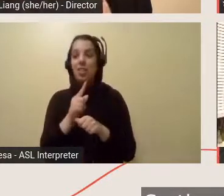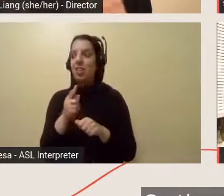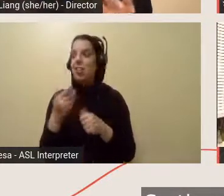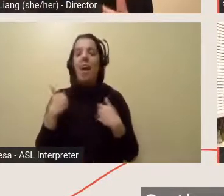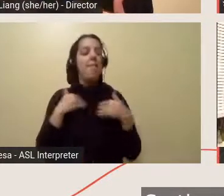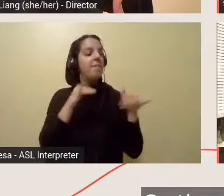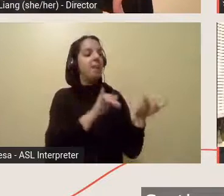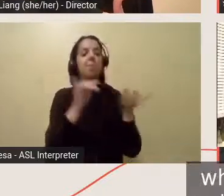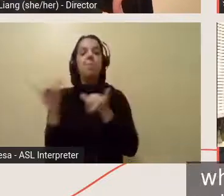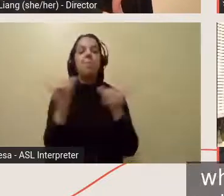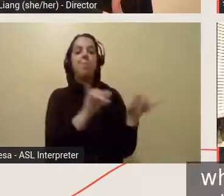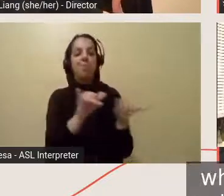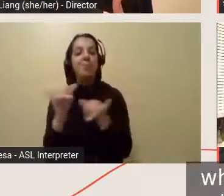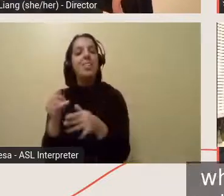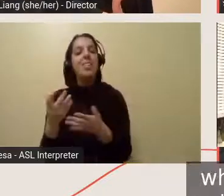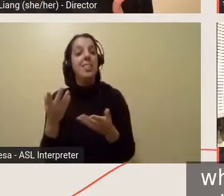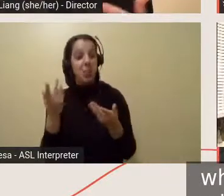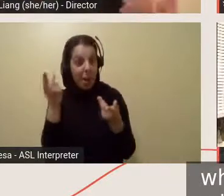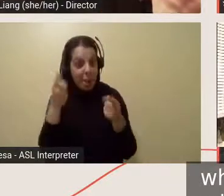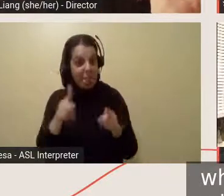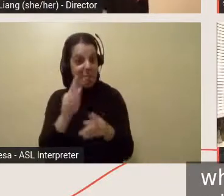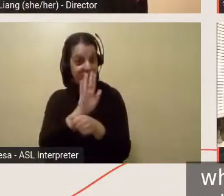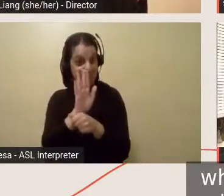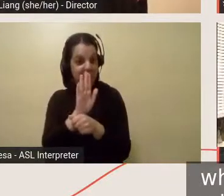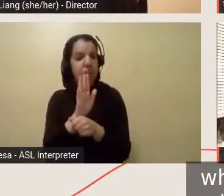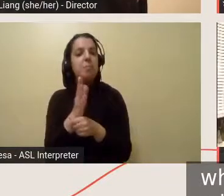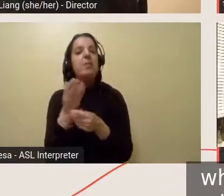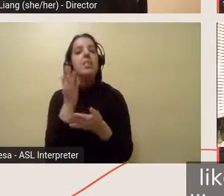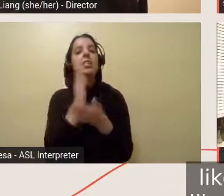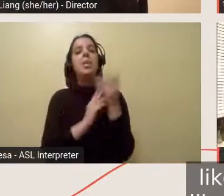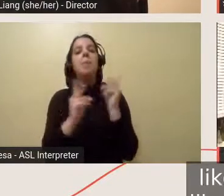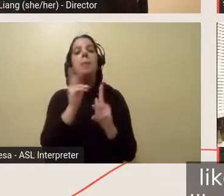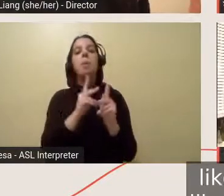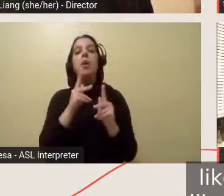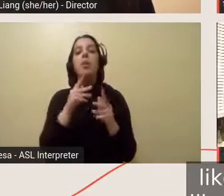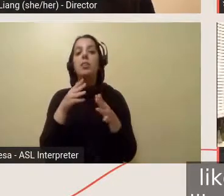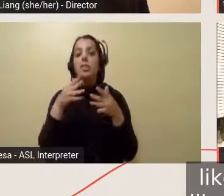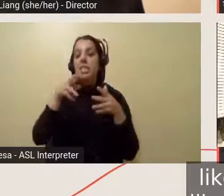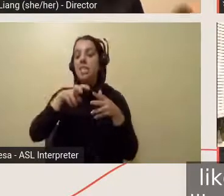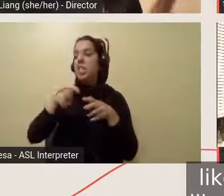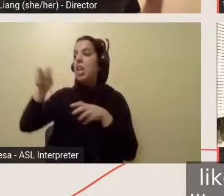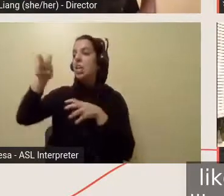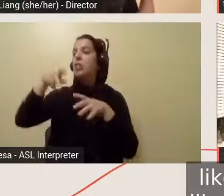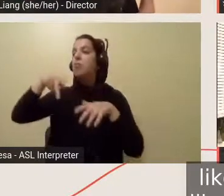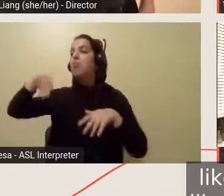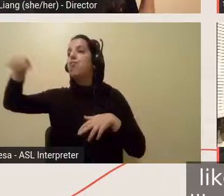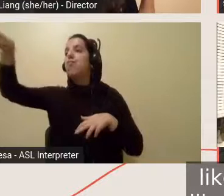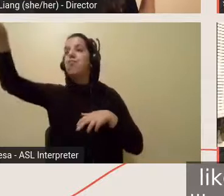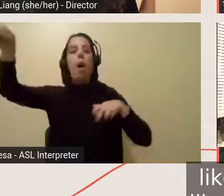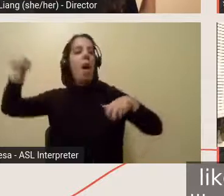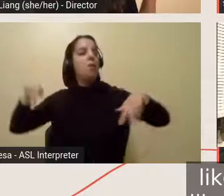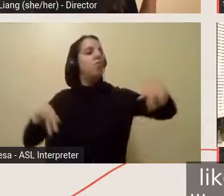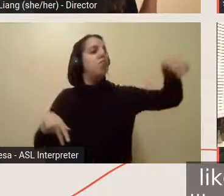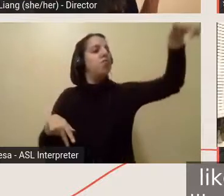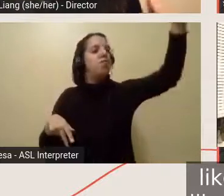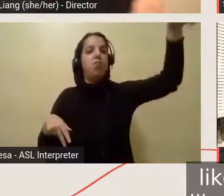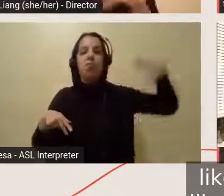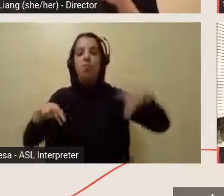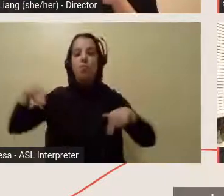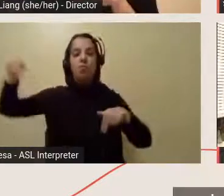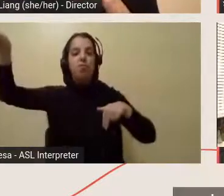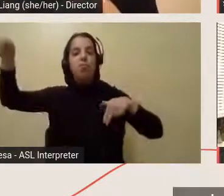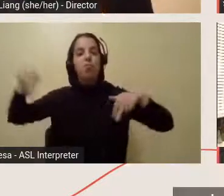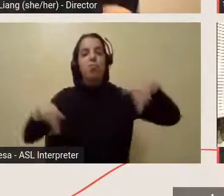are even interstitial moments where people are just like walking up and down stairs, like, you know, where Black folks are like hauling boxes up store, you know,